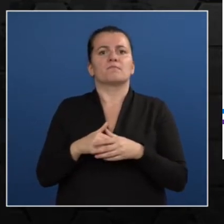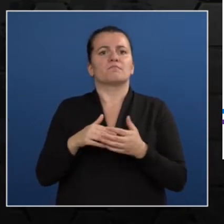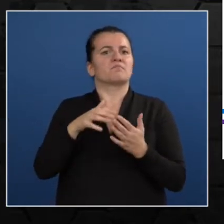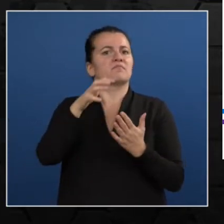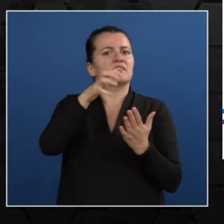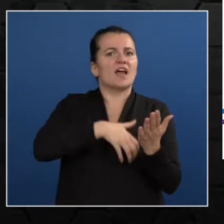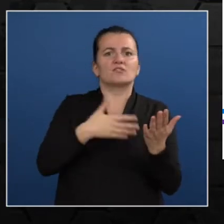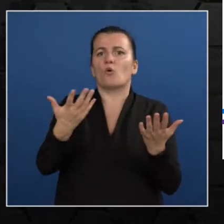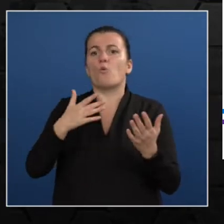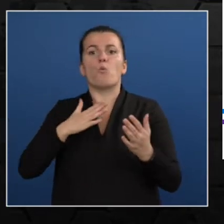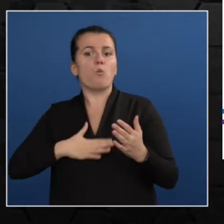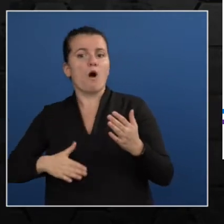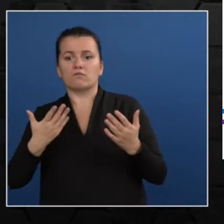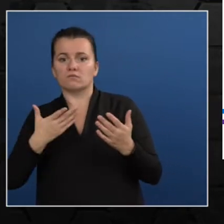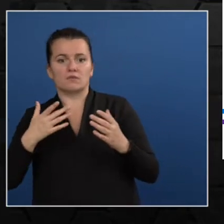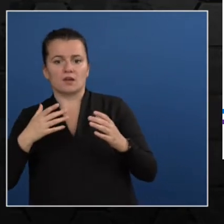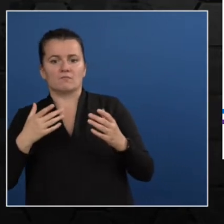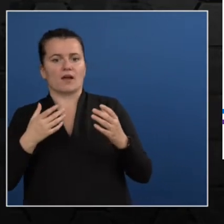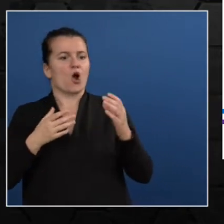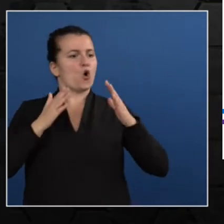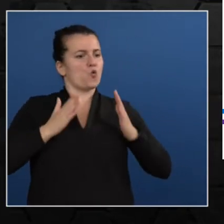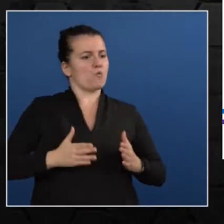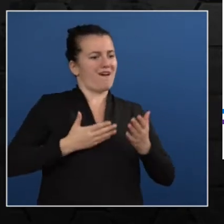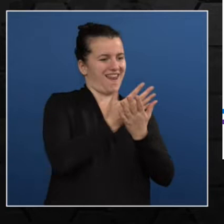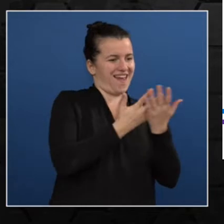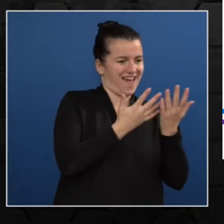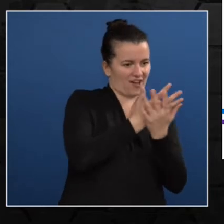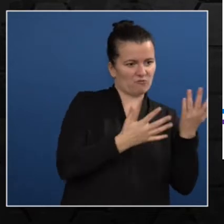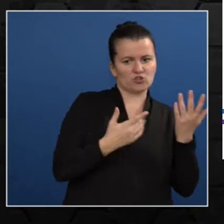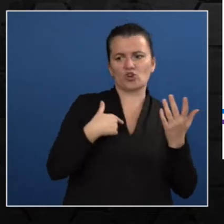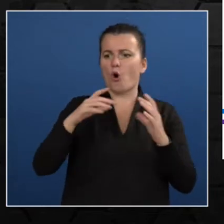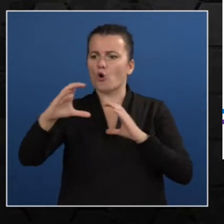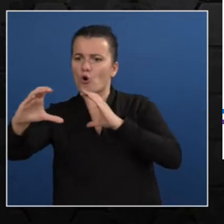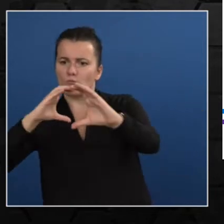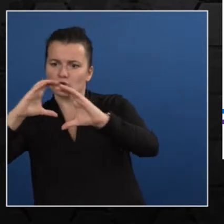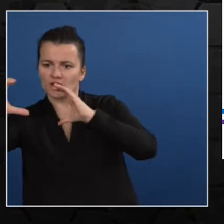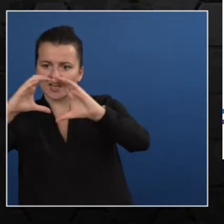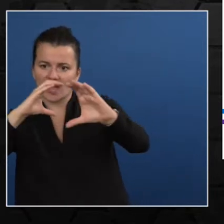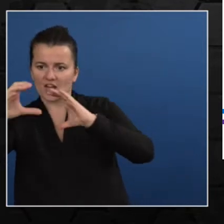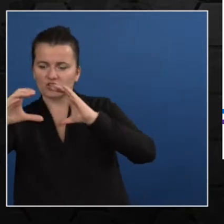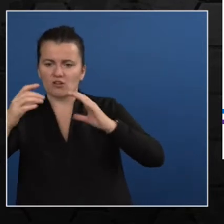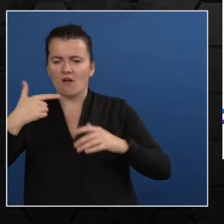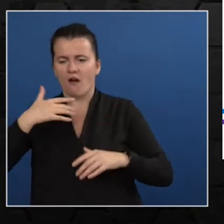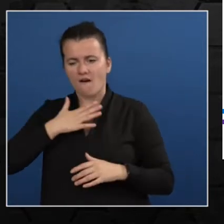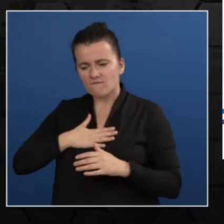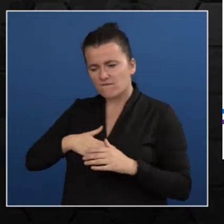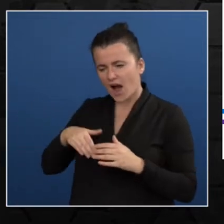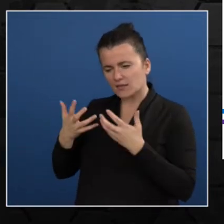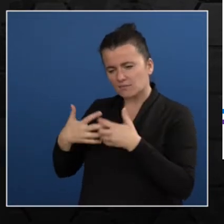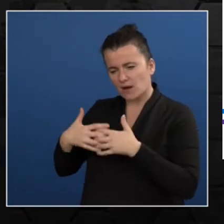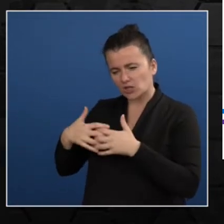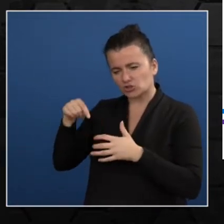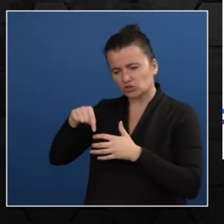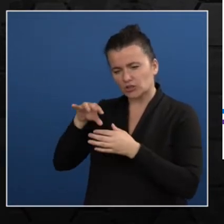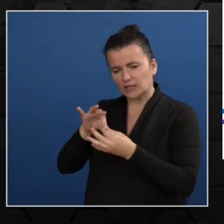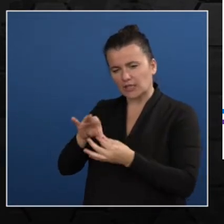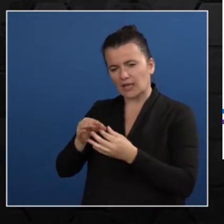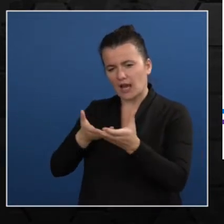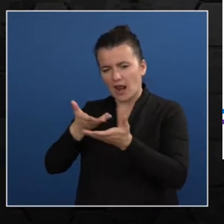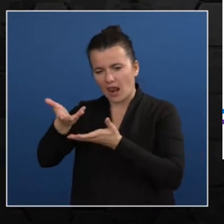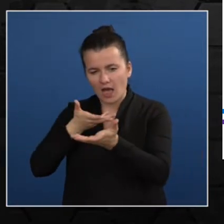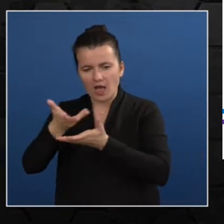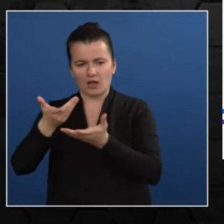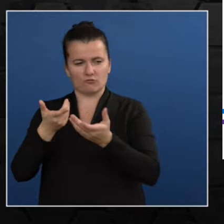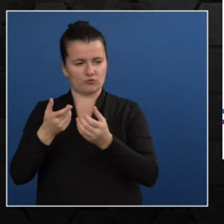and the human language, and you're building something off of that, and so that your model understands the